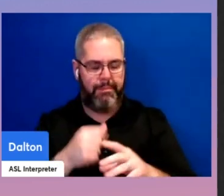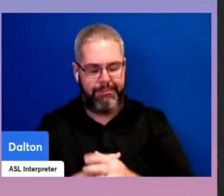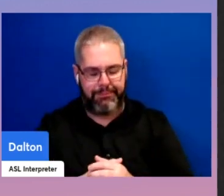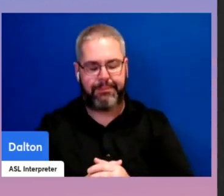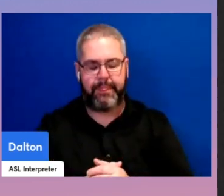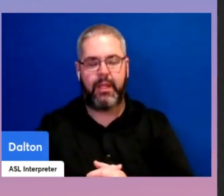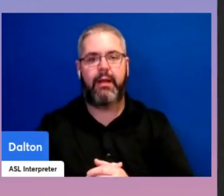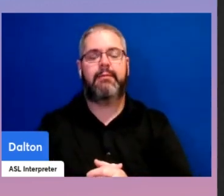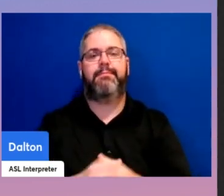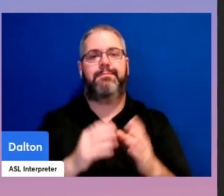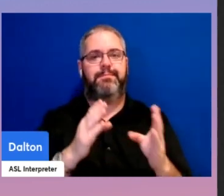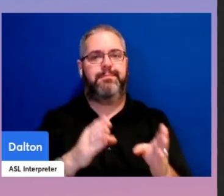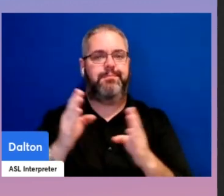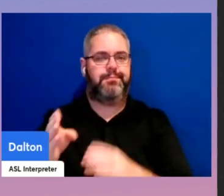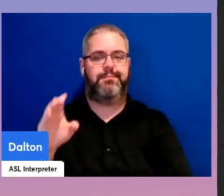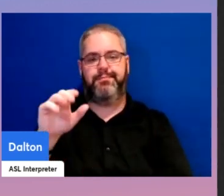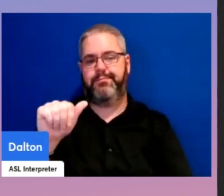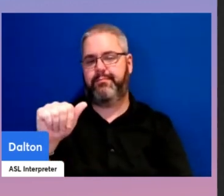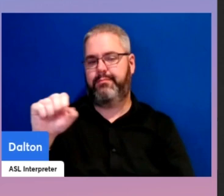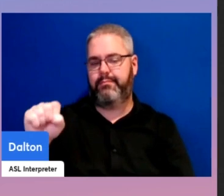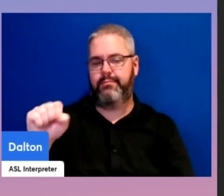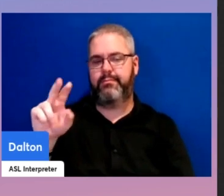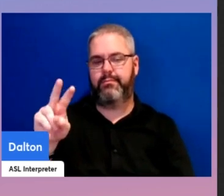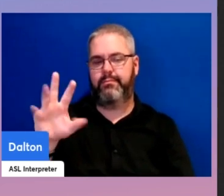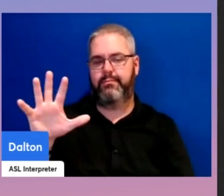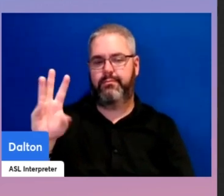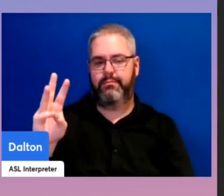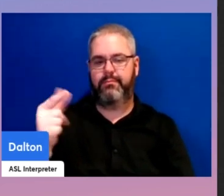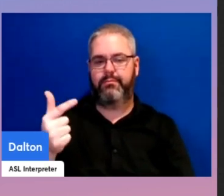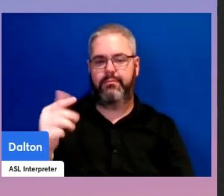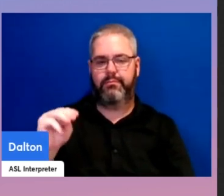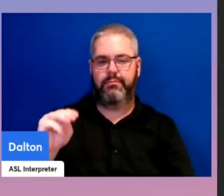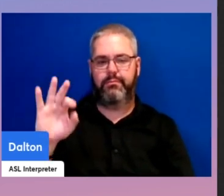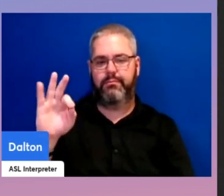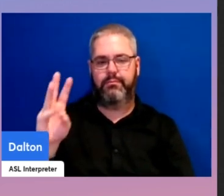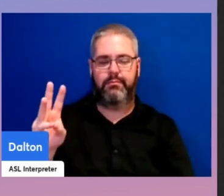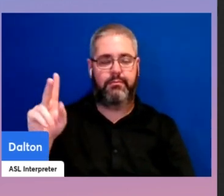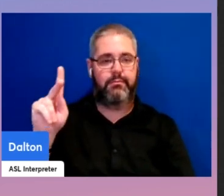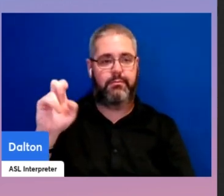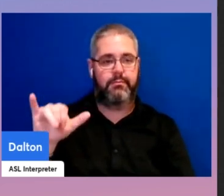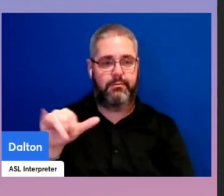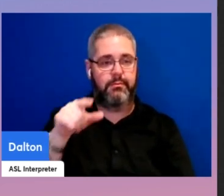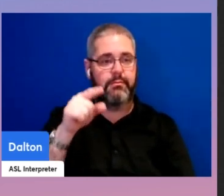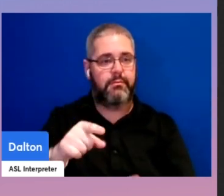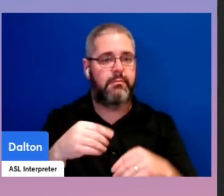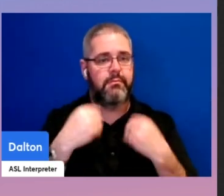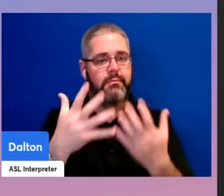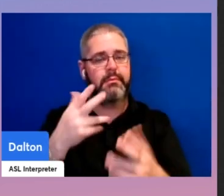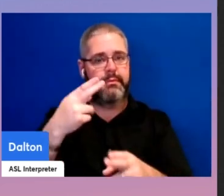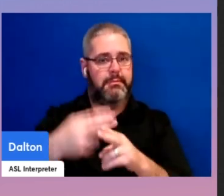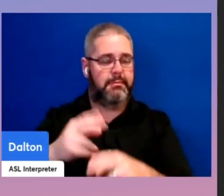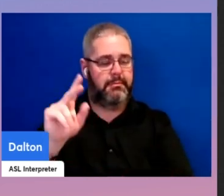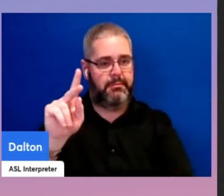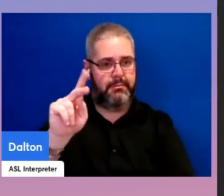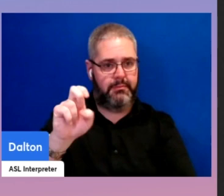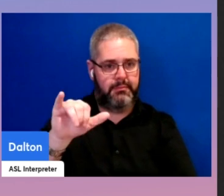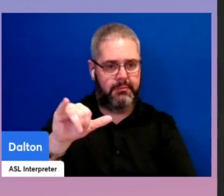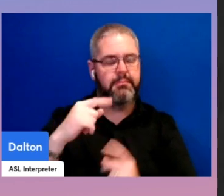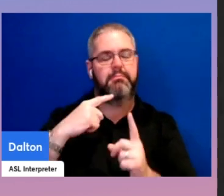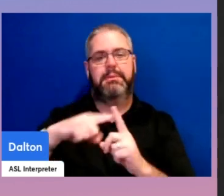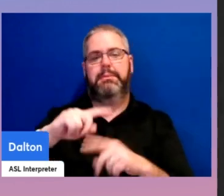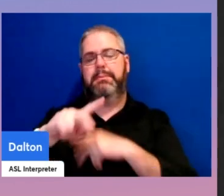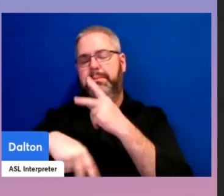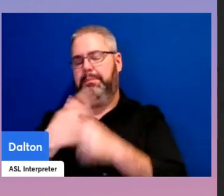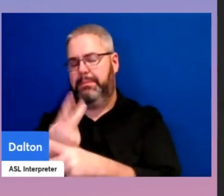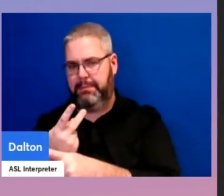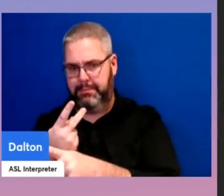an AES 256 GCM 96 key. Now, what this does is this specifies the name of the key and then the type. So kind of going back to what I